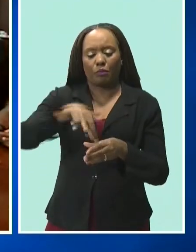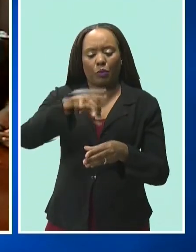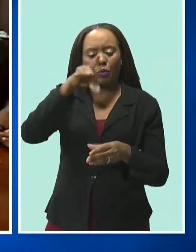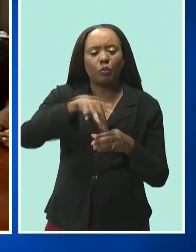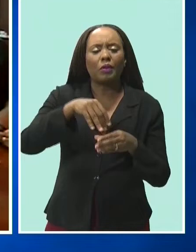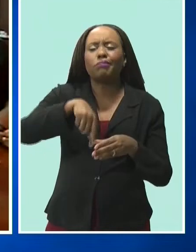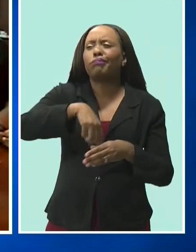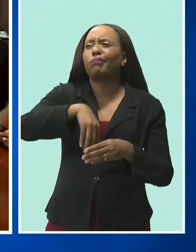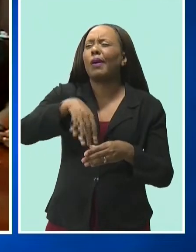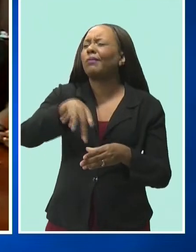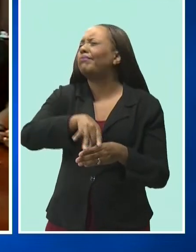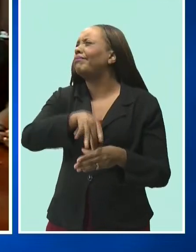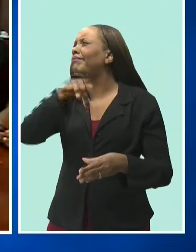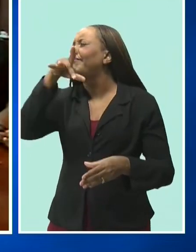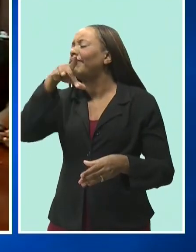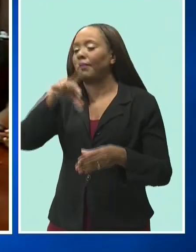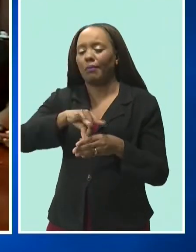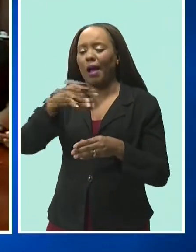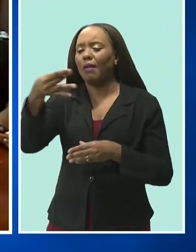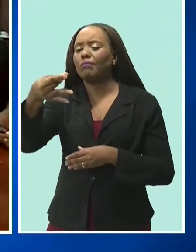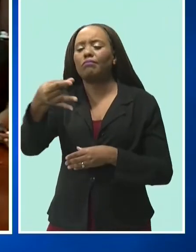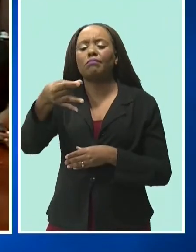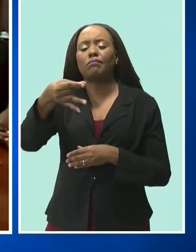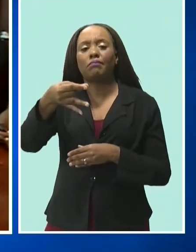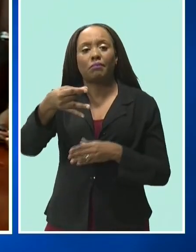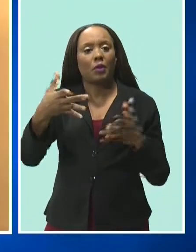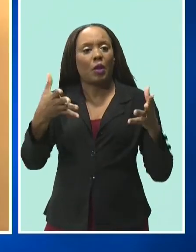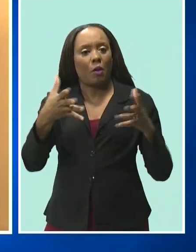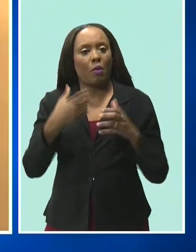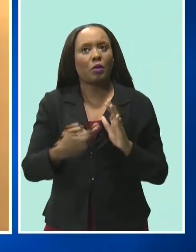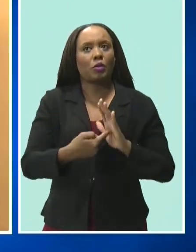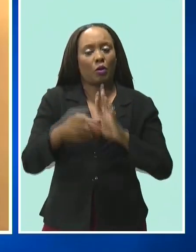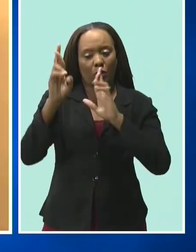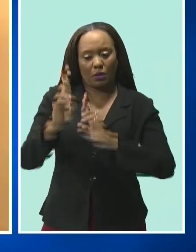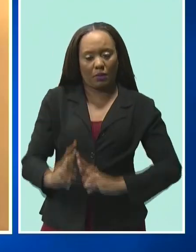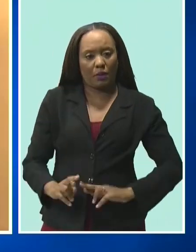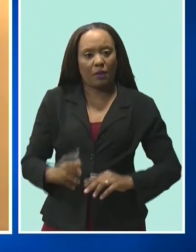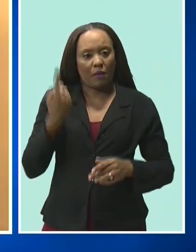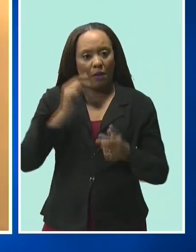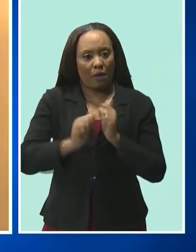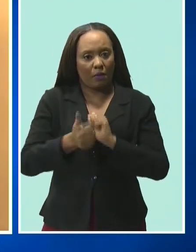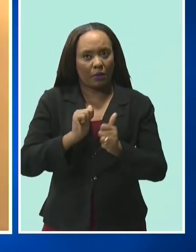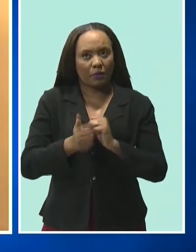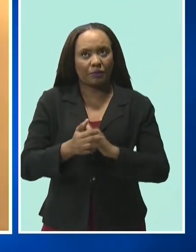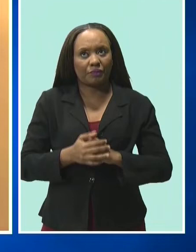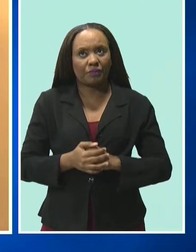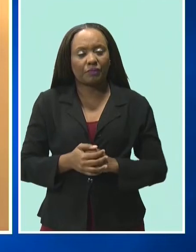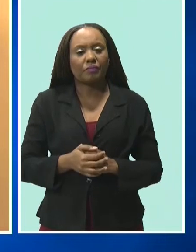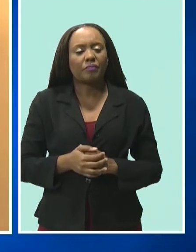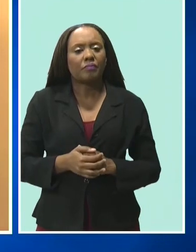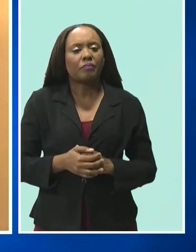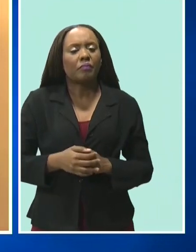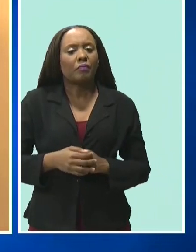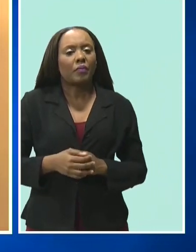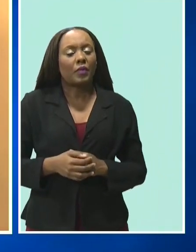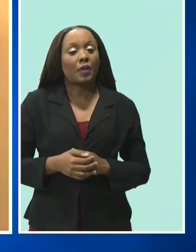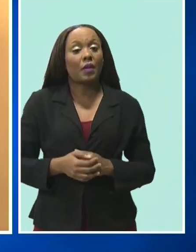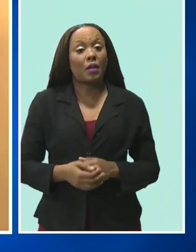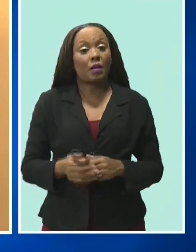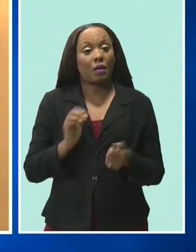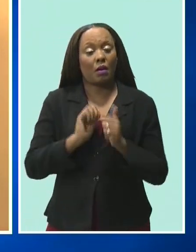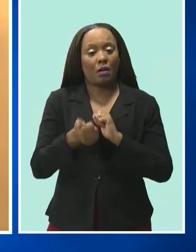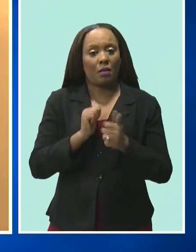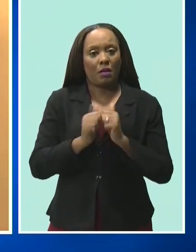on artists to show greater respect to the competition and the title. For us, when we win this competition, we take it as